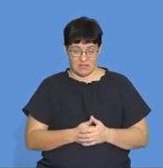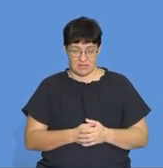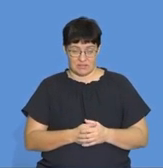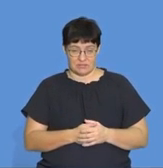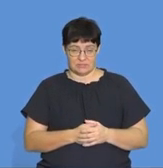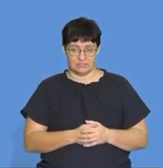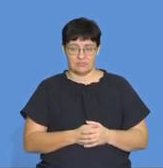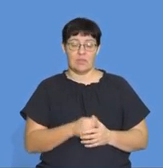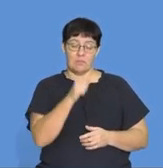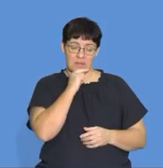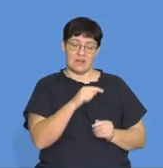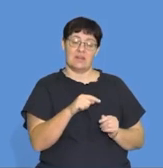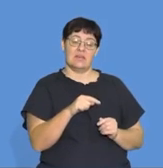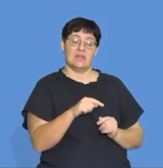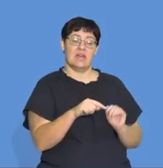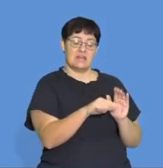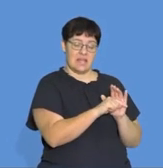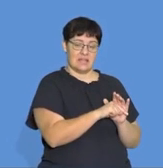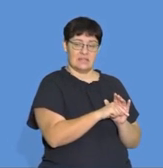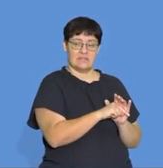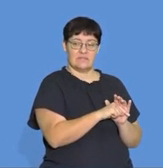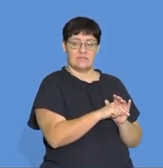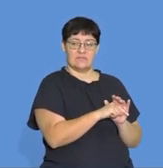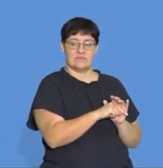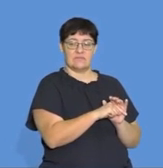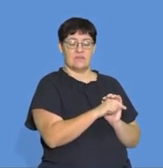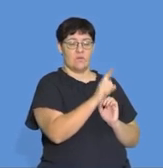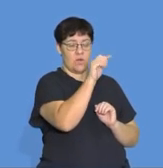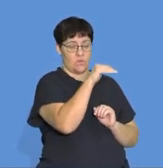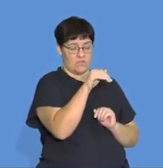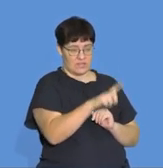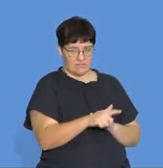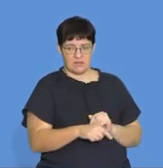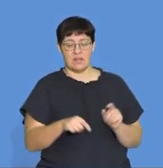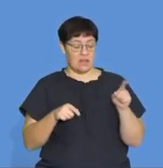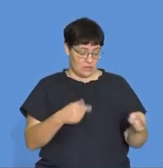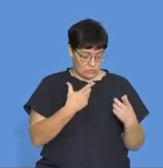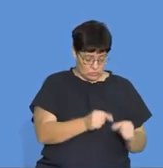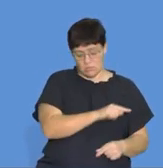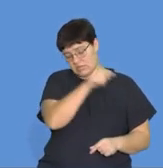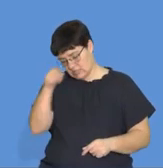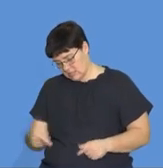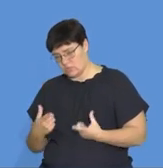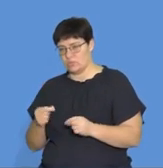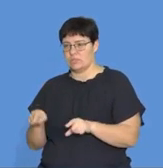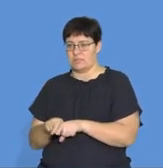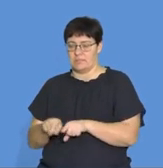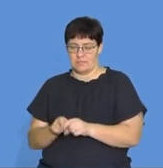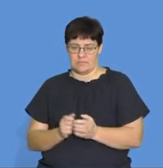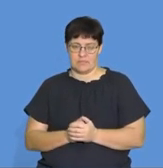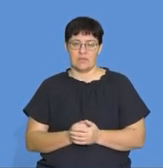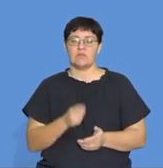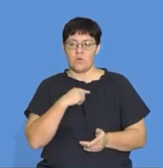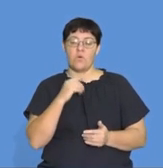that's negative 1 over 7. And you must also do it on the right-hand side. And then at the end, I will get